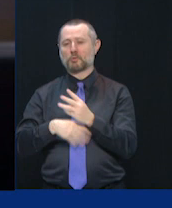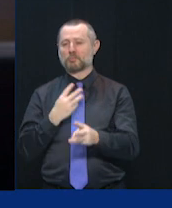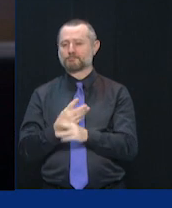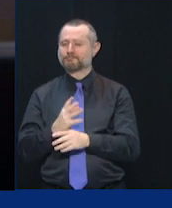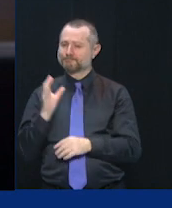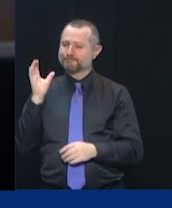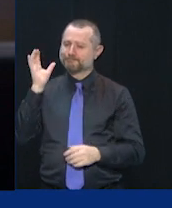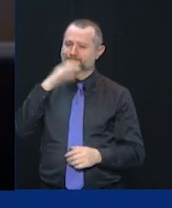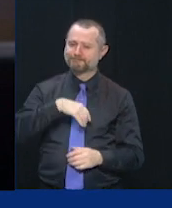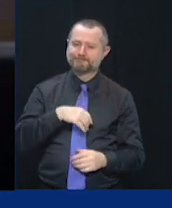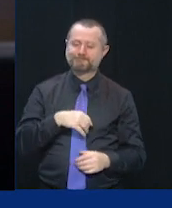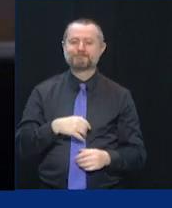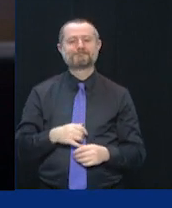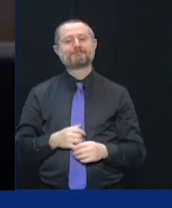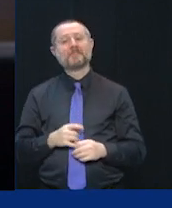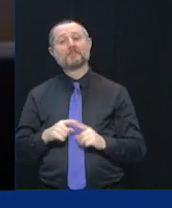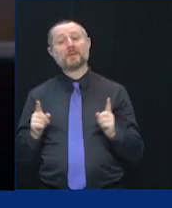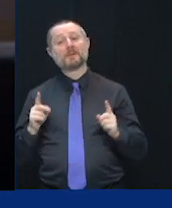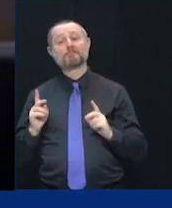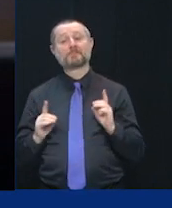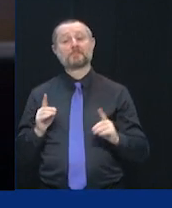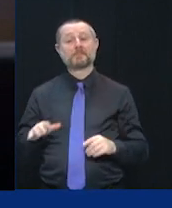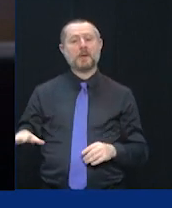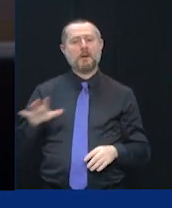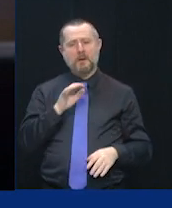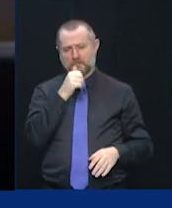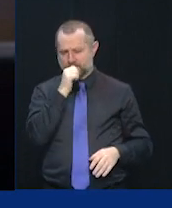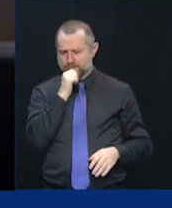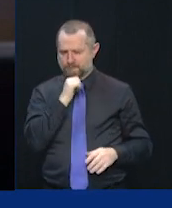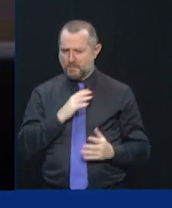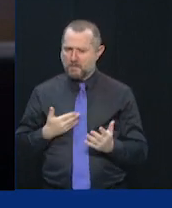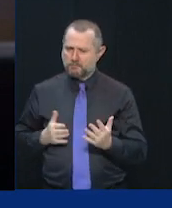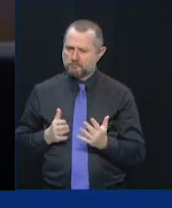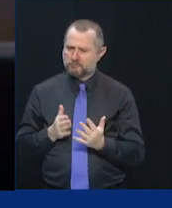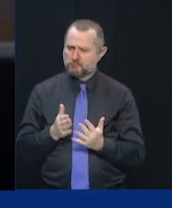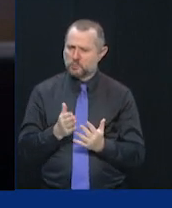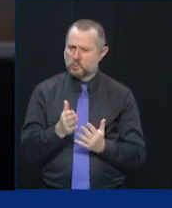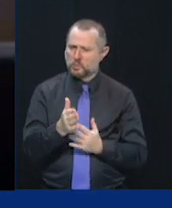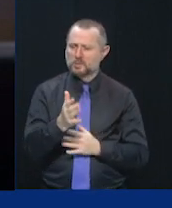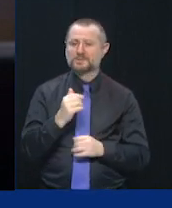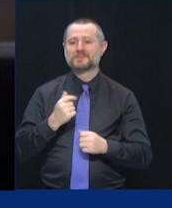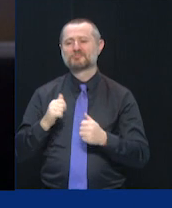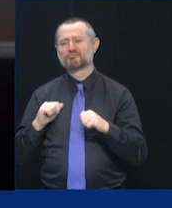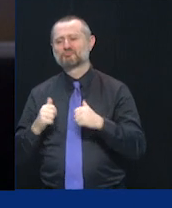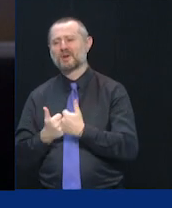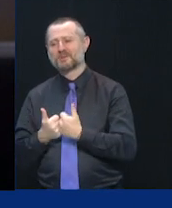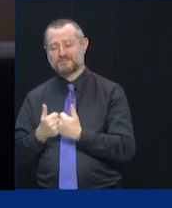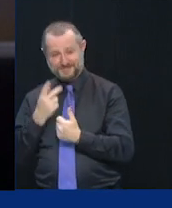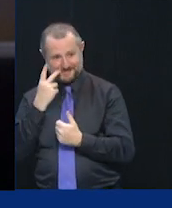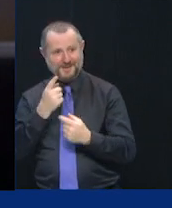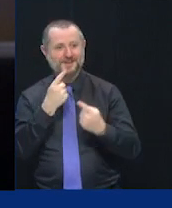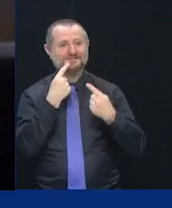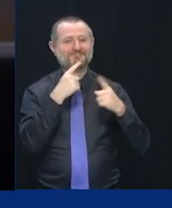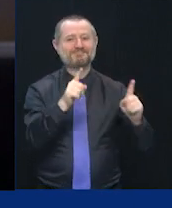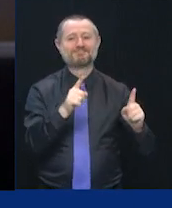do get to see what people are made of. And when I called you, I knew how